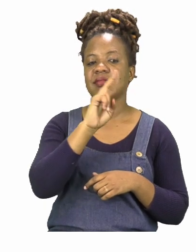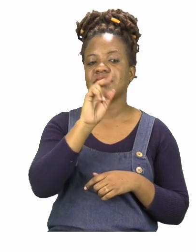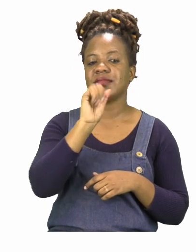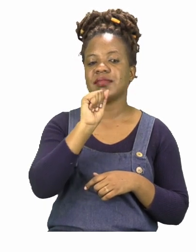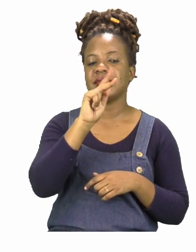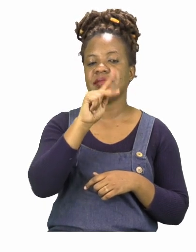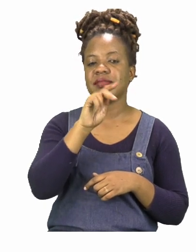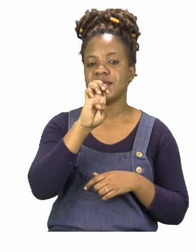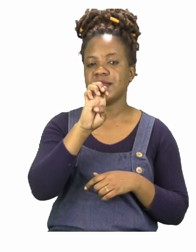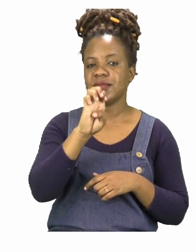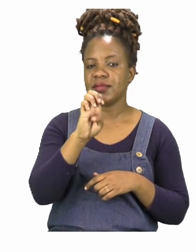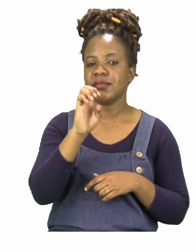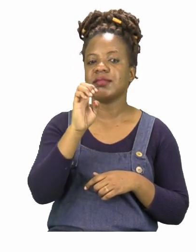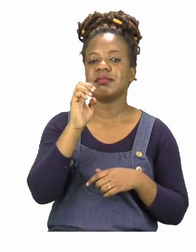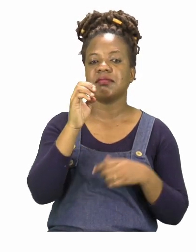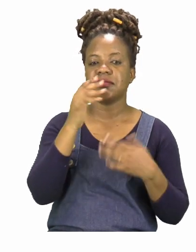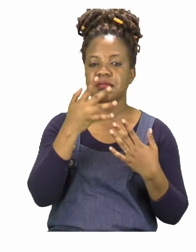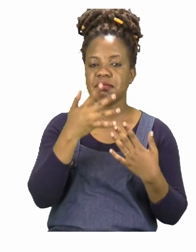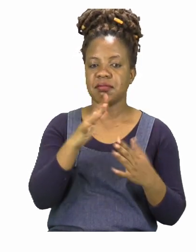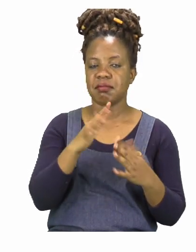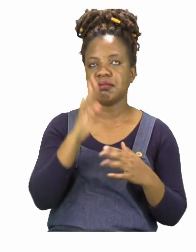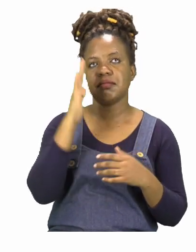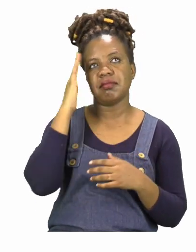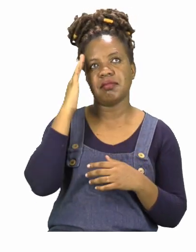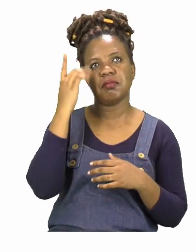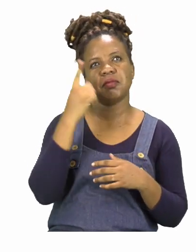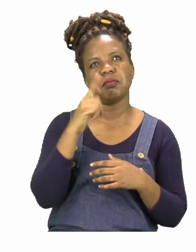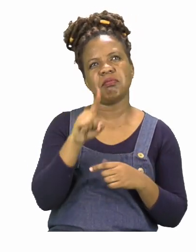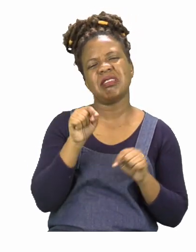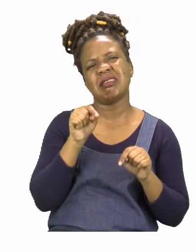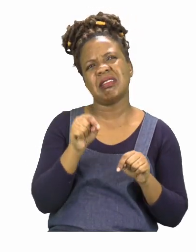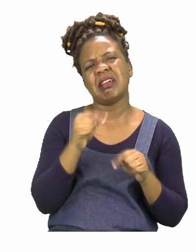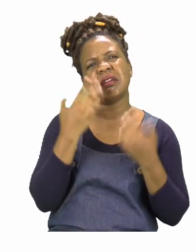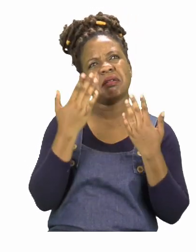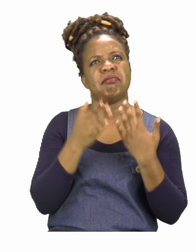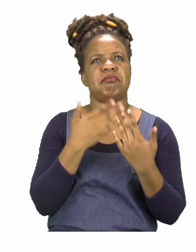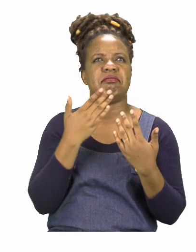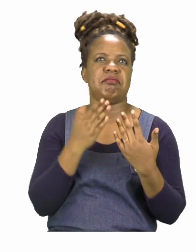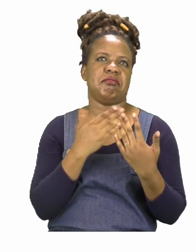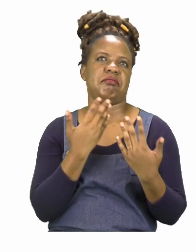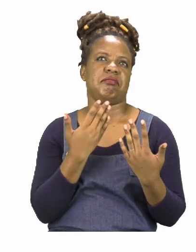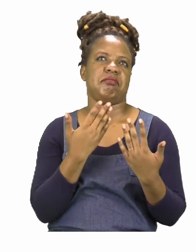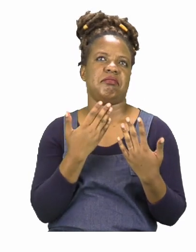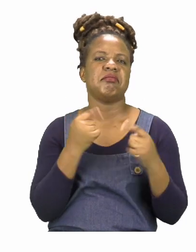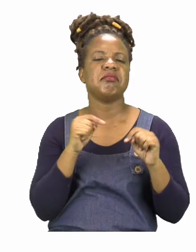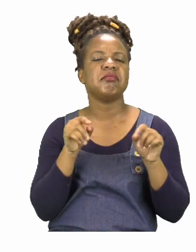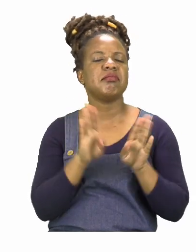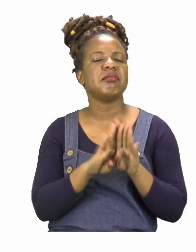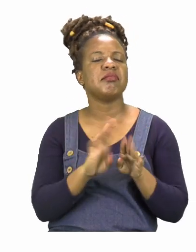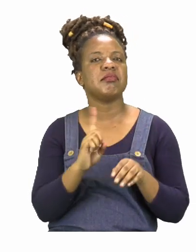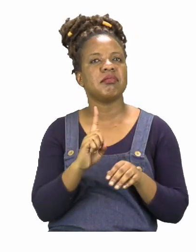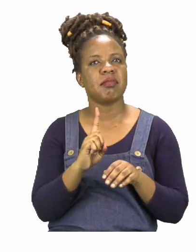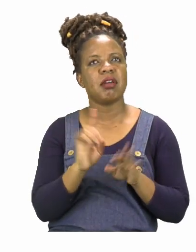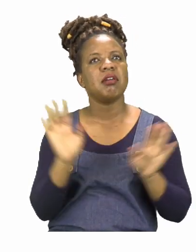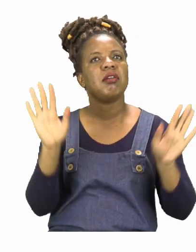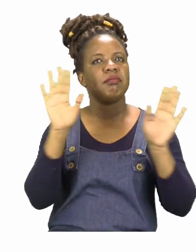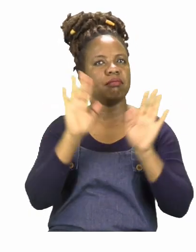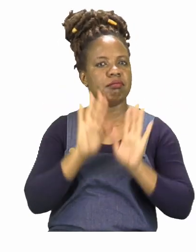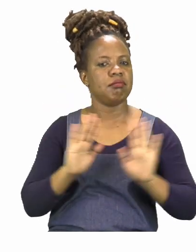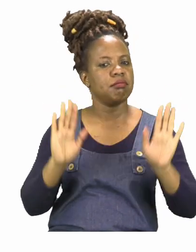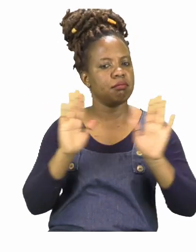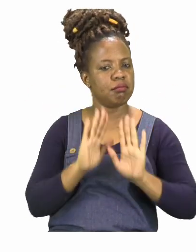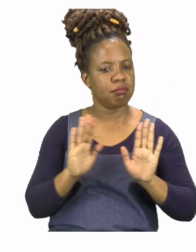to do something a little bit simpler. We are going to color the shape and then say how many of that shape we